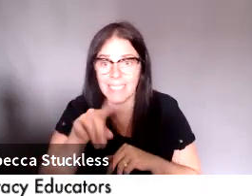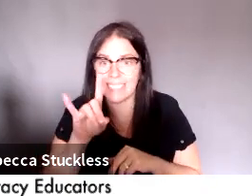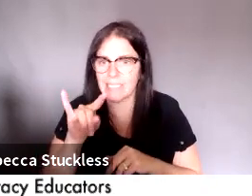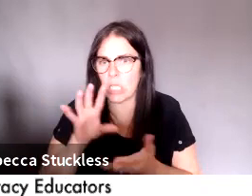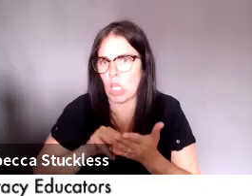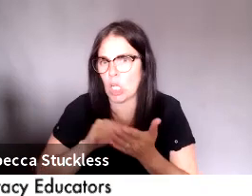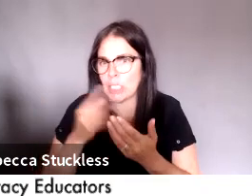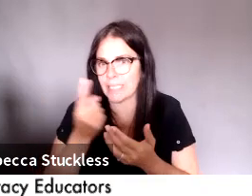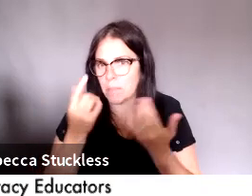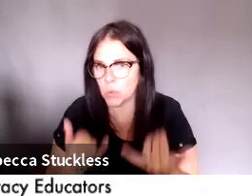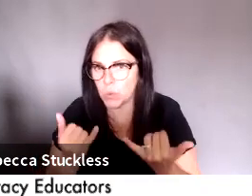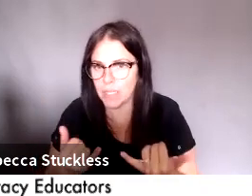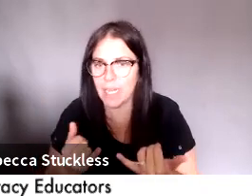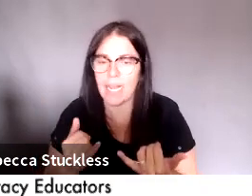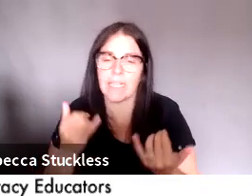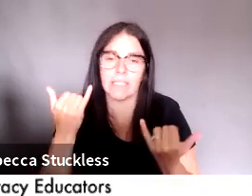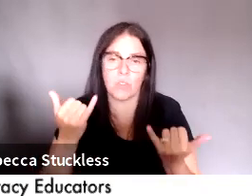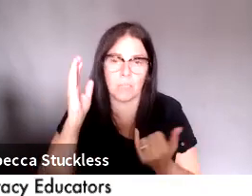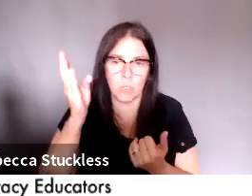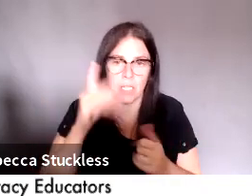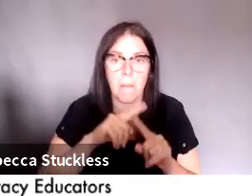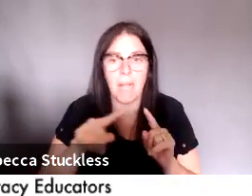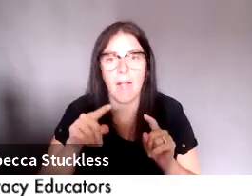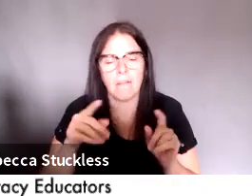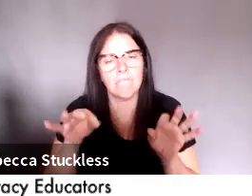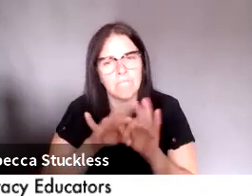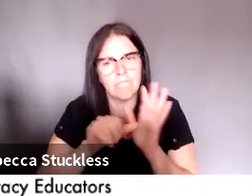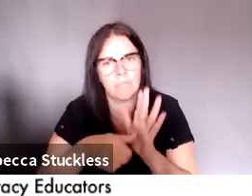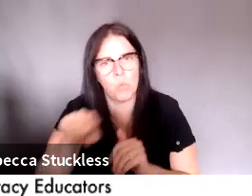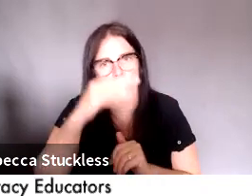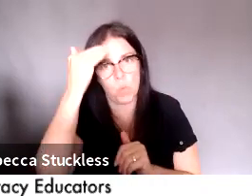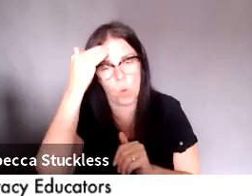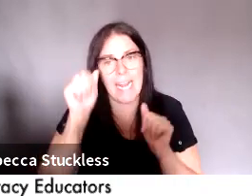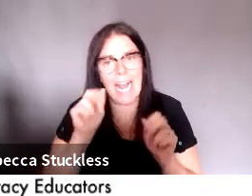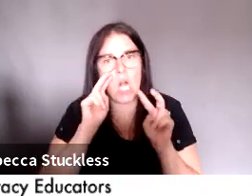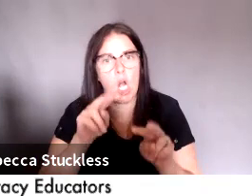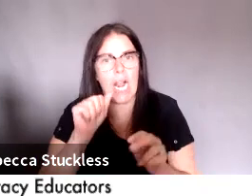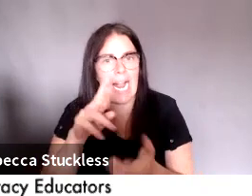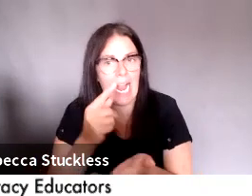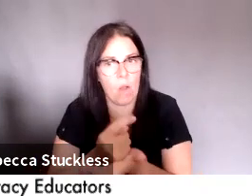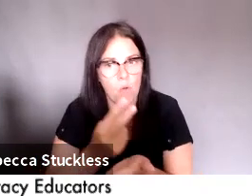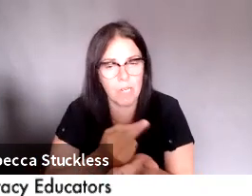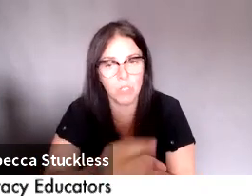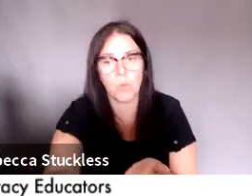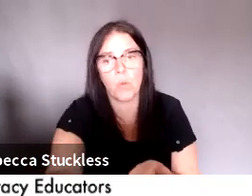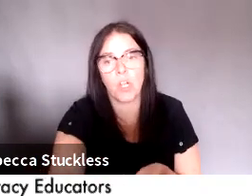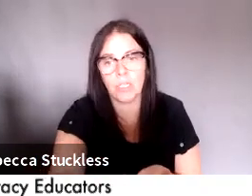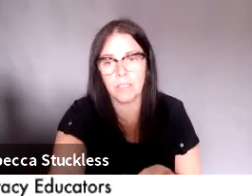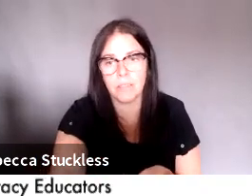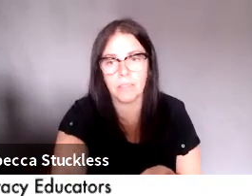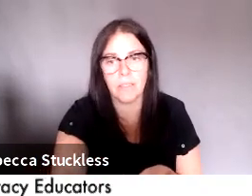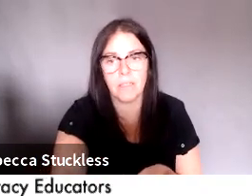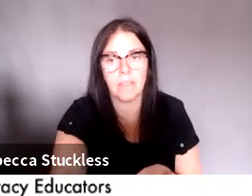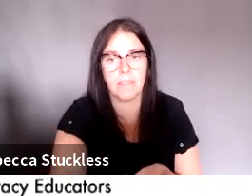out of today's presentation, but do know that you will be able to look at the resources to give them a little